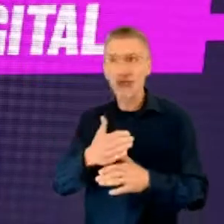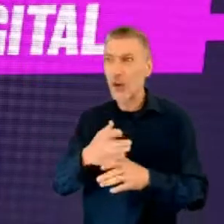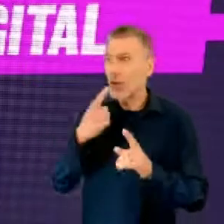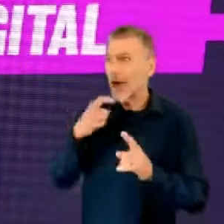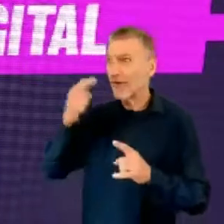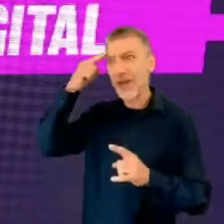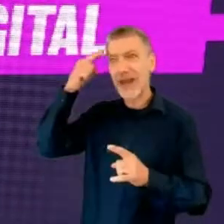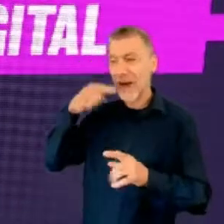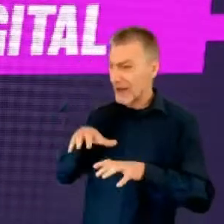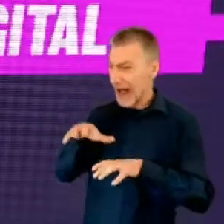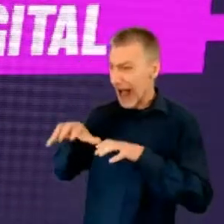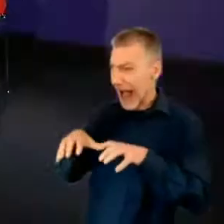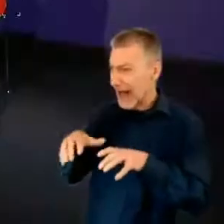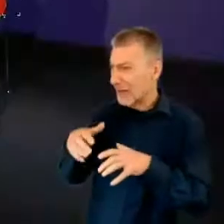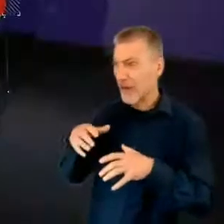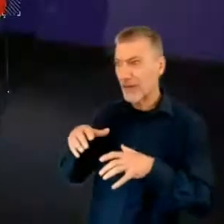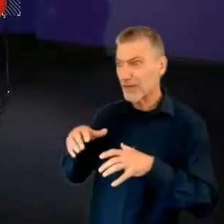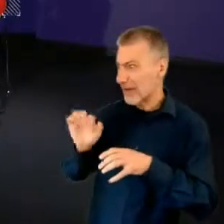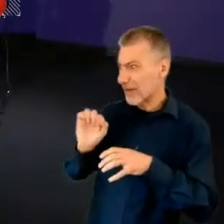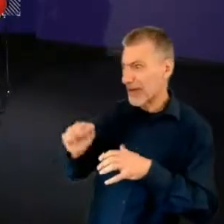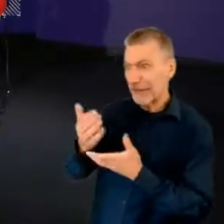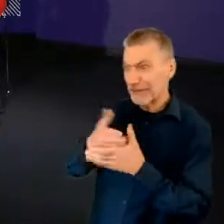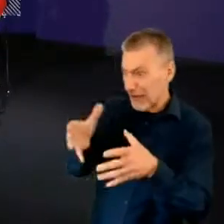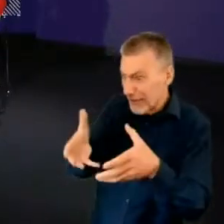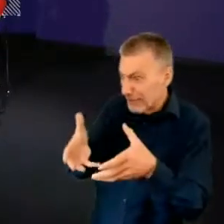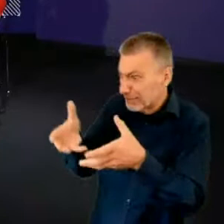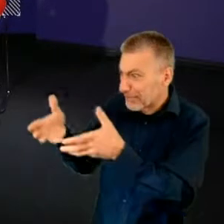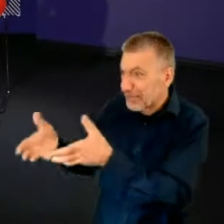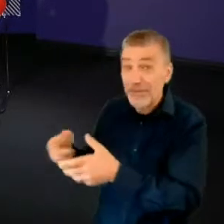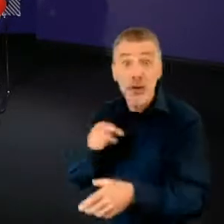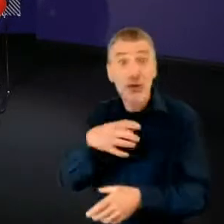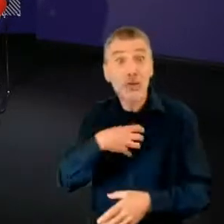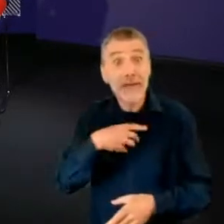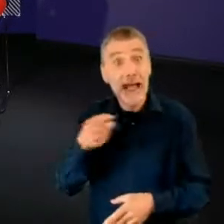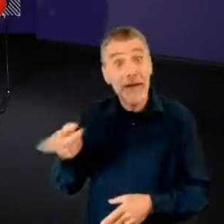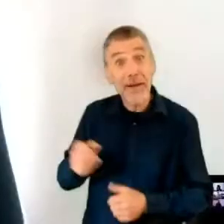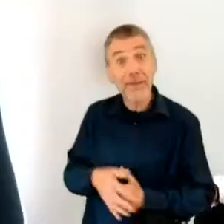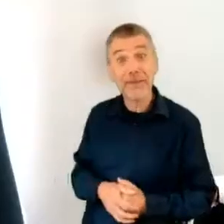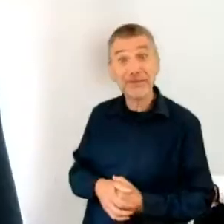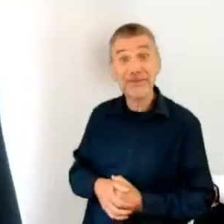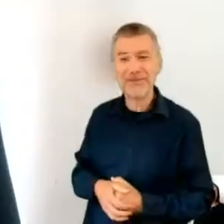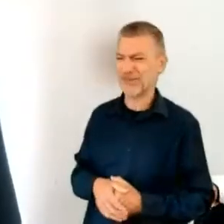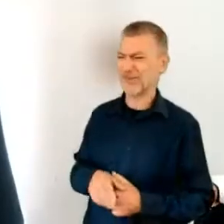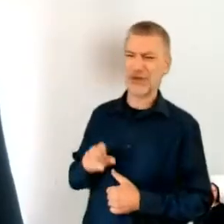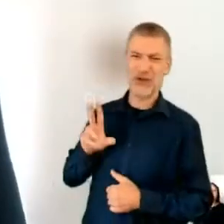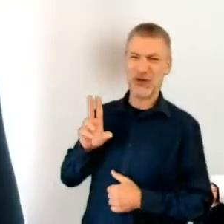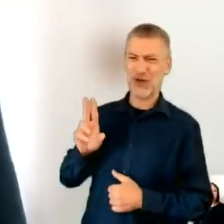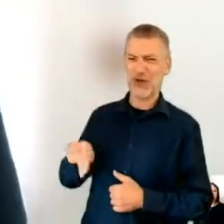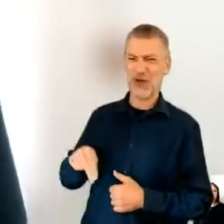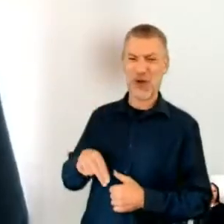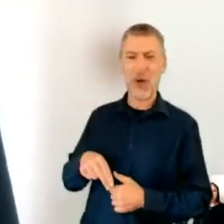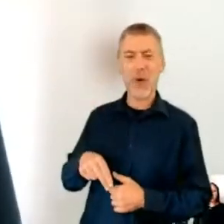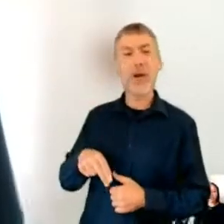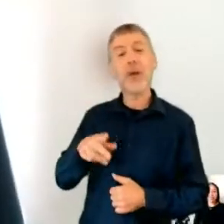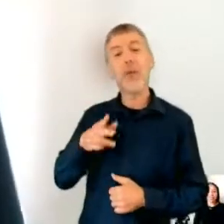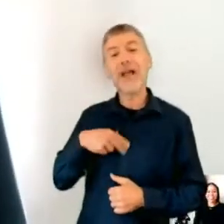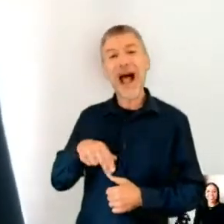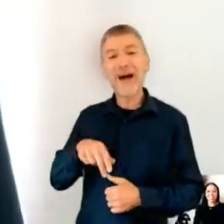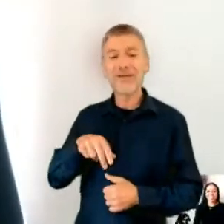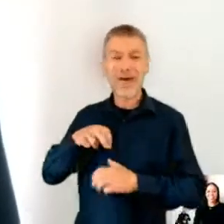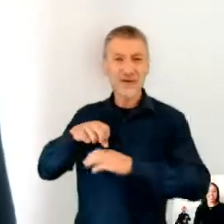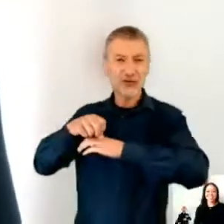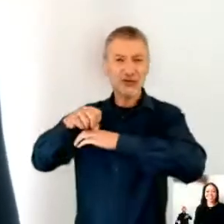and creatures around. That's incredible. Are you scared of any of them? No, we've got great crested newts and toads, and it's not too